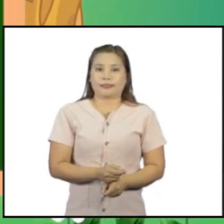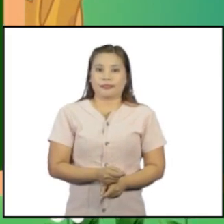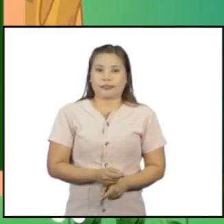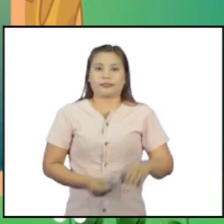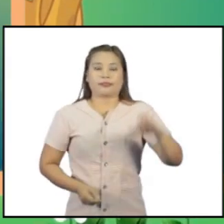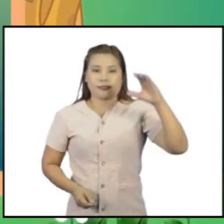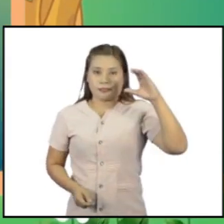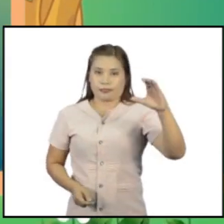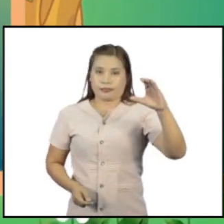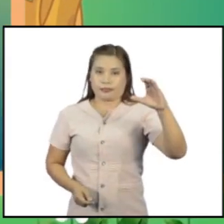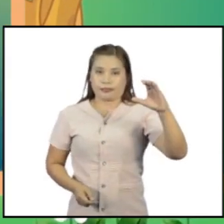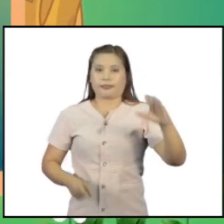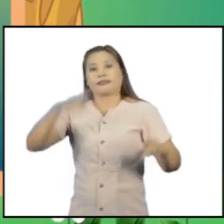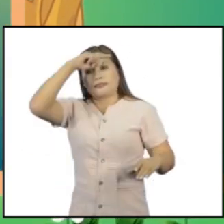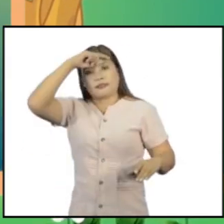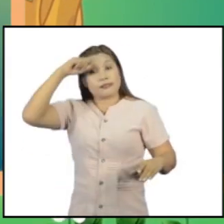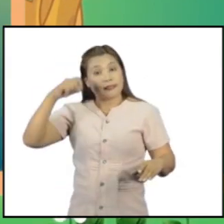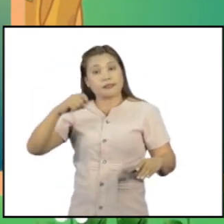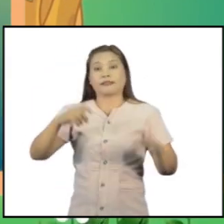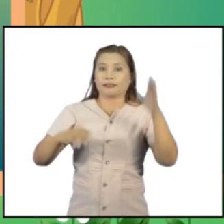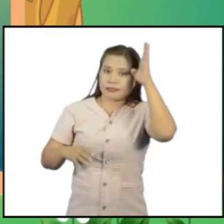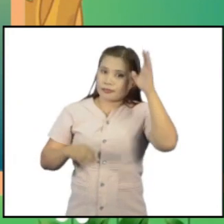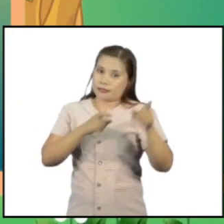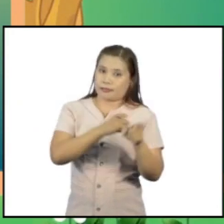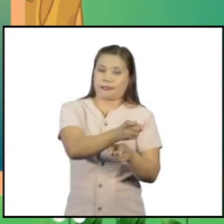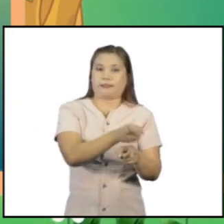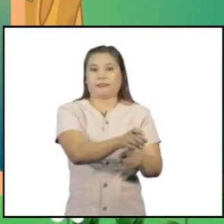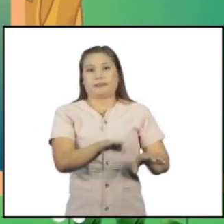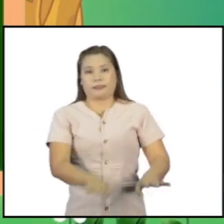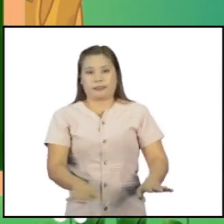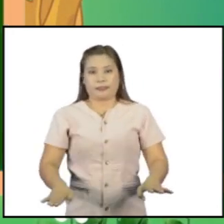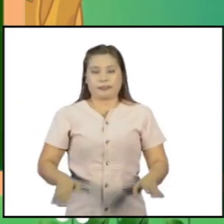is letter C, because Benny is a bully kid.